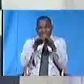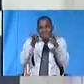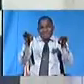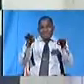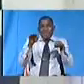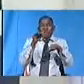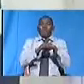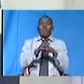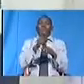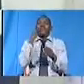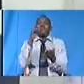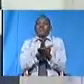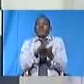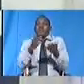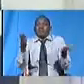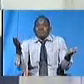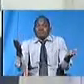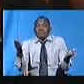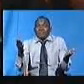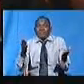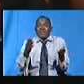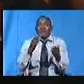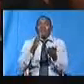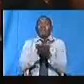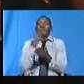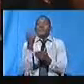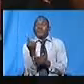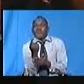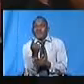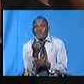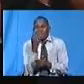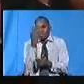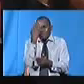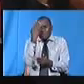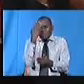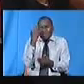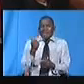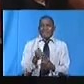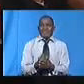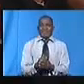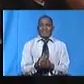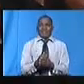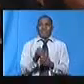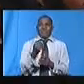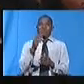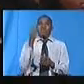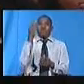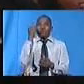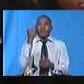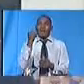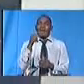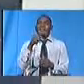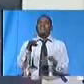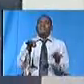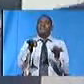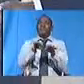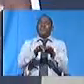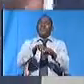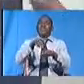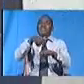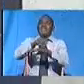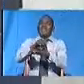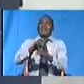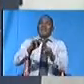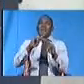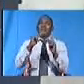of the pink sheet? What about, why would you appoint polling agents if you can't bring them here to say that